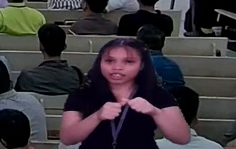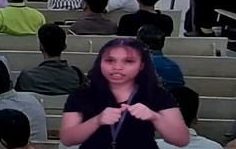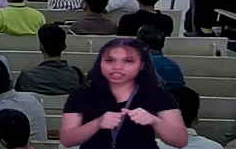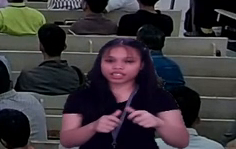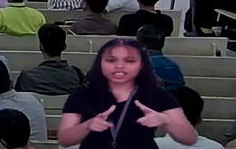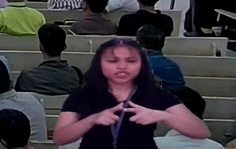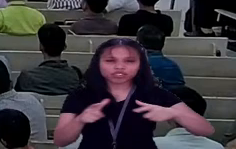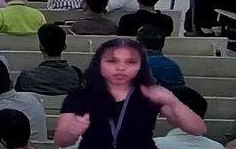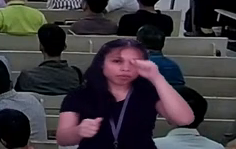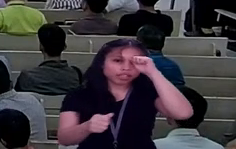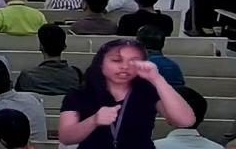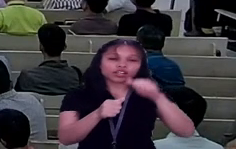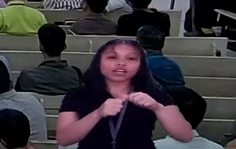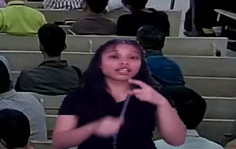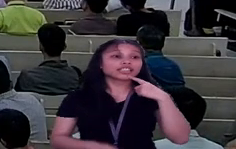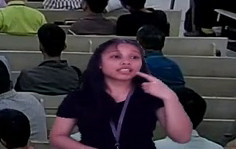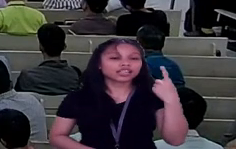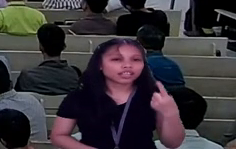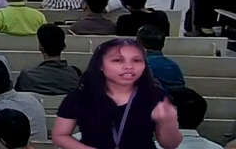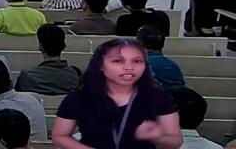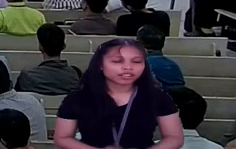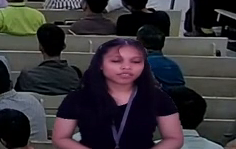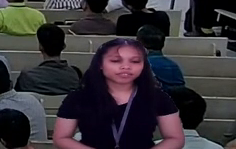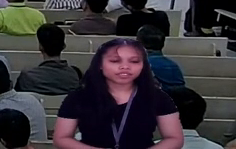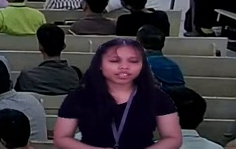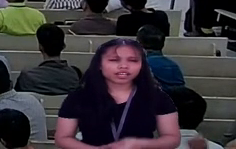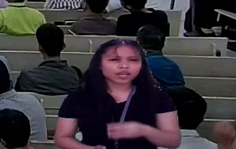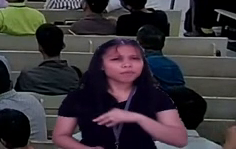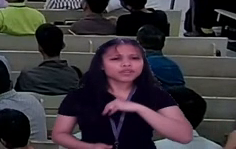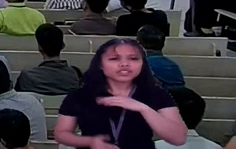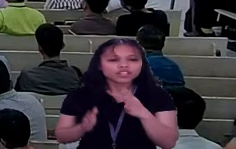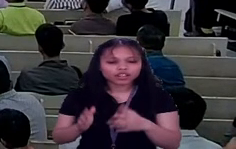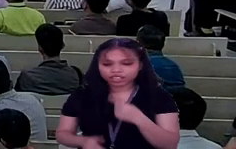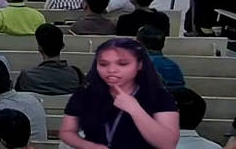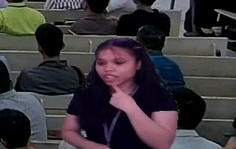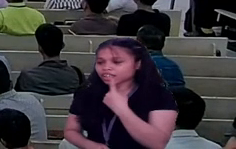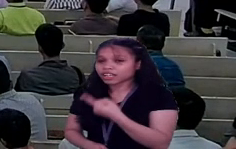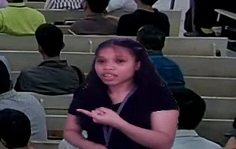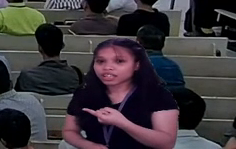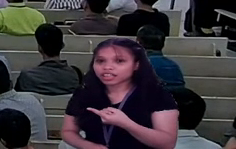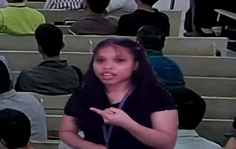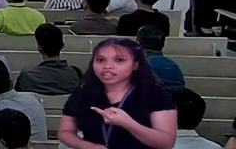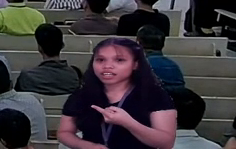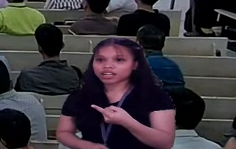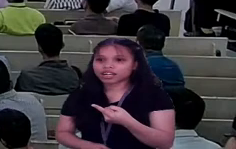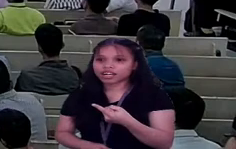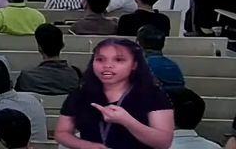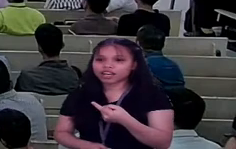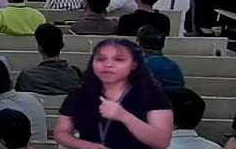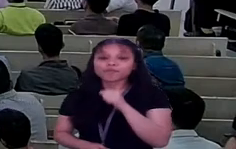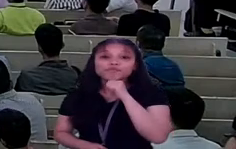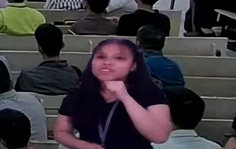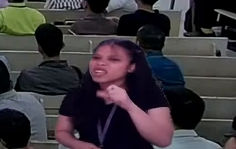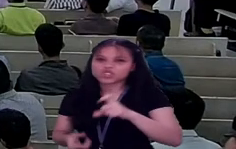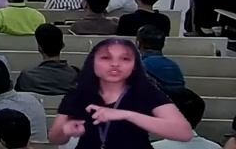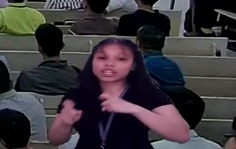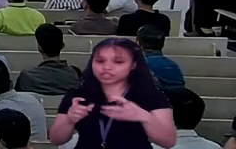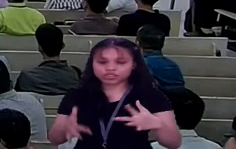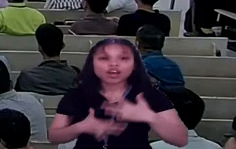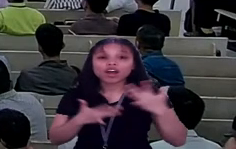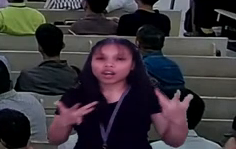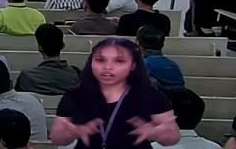great reminder. He told me, Missionary Irvi, please don't change your heart for India.